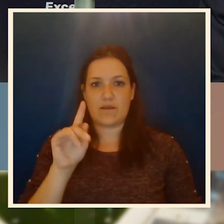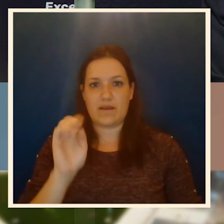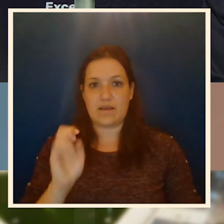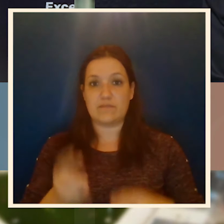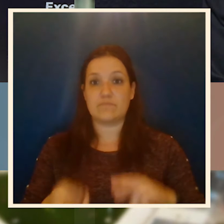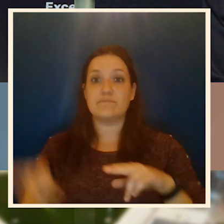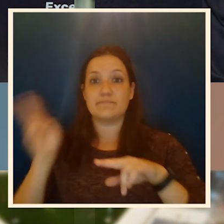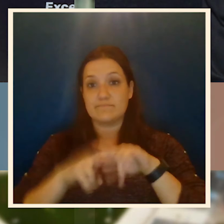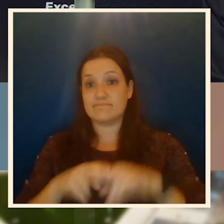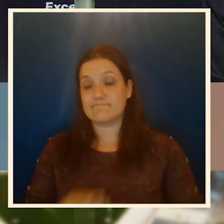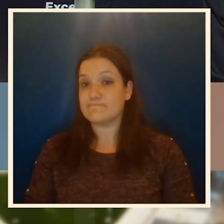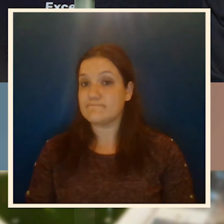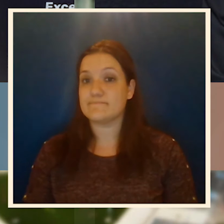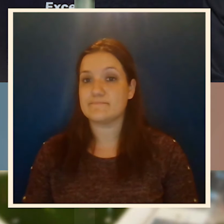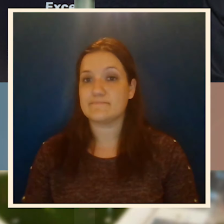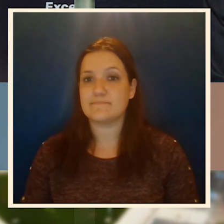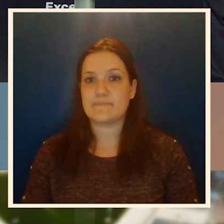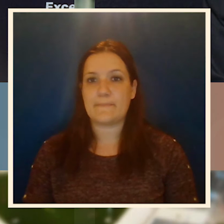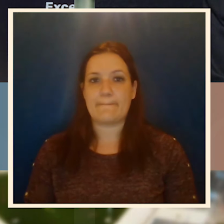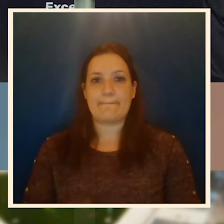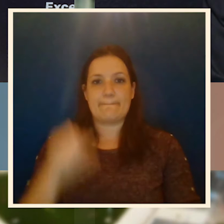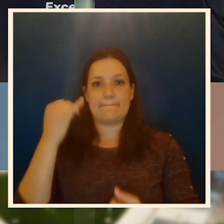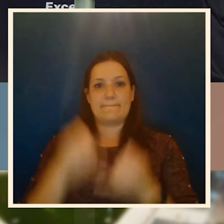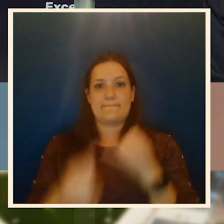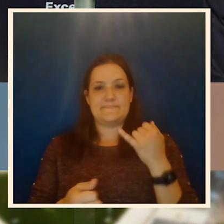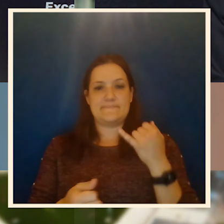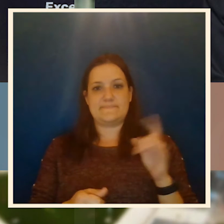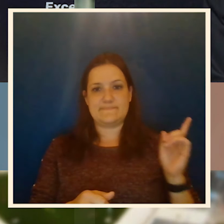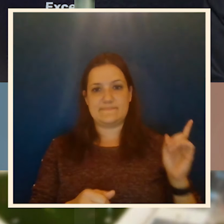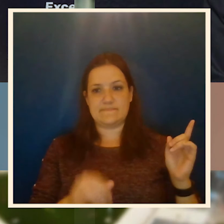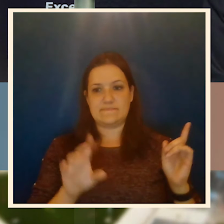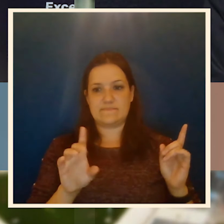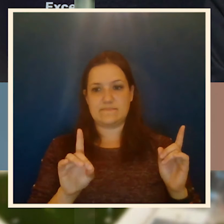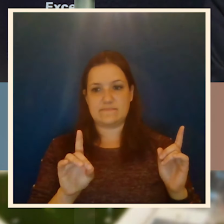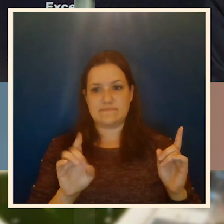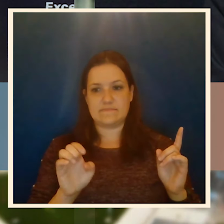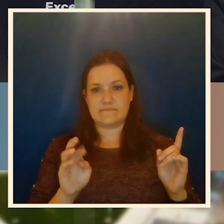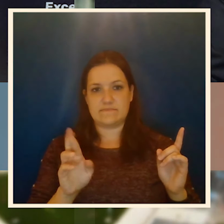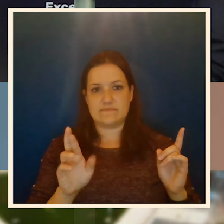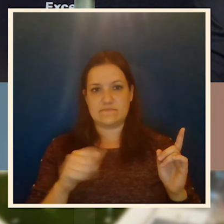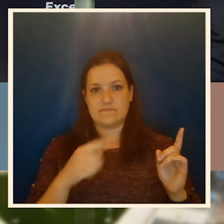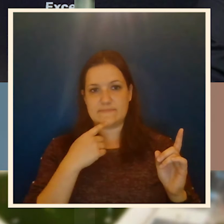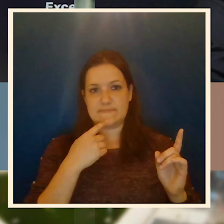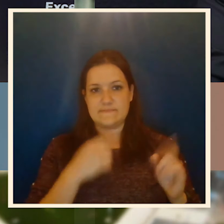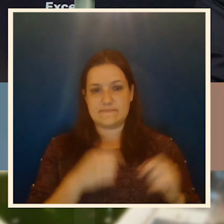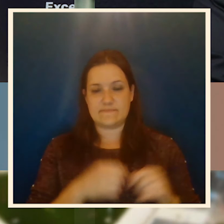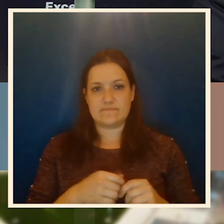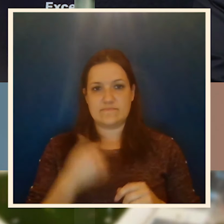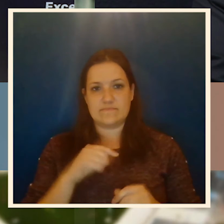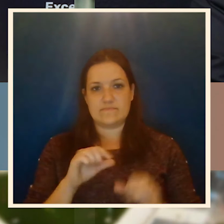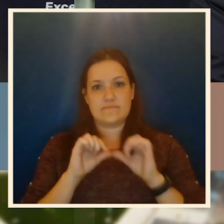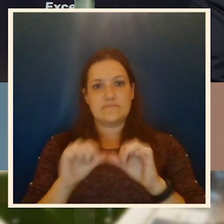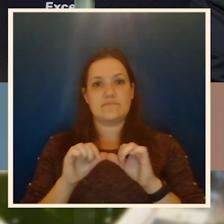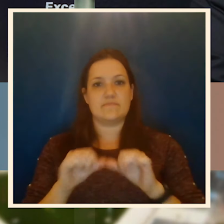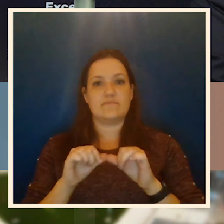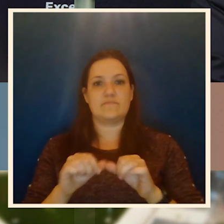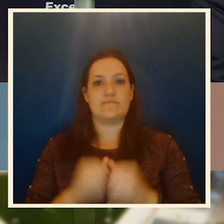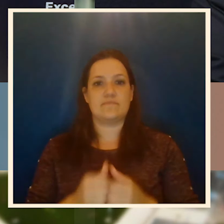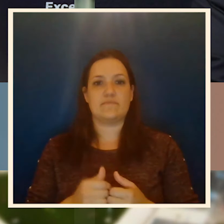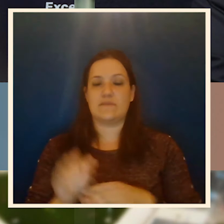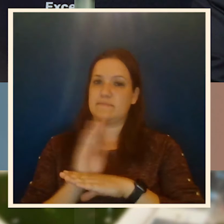we'd certainly like to see the Tulare County vaccination rate rise. And then lastly, as